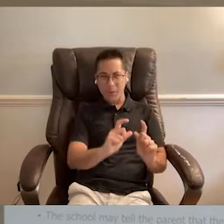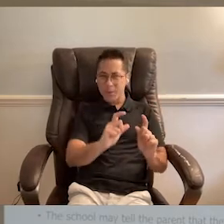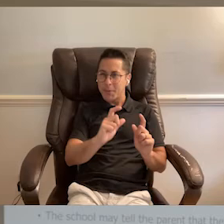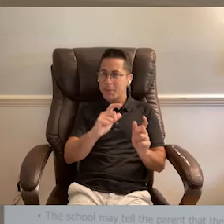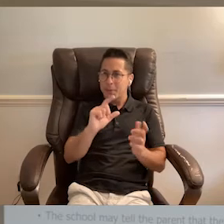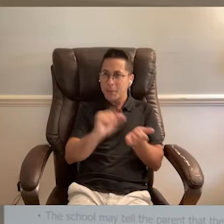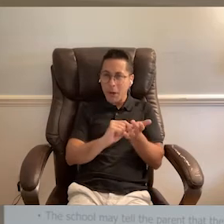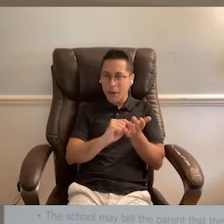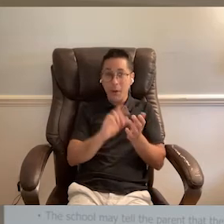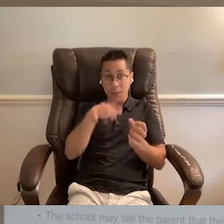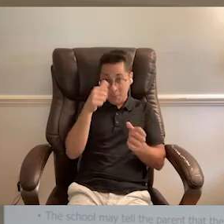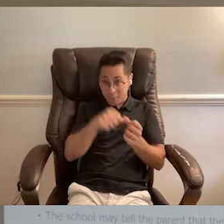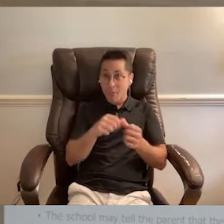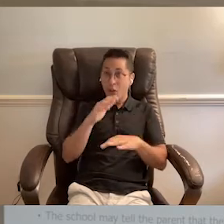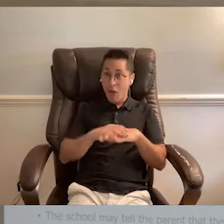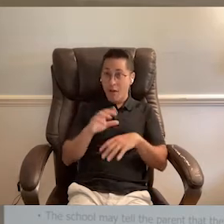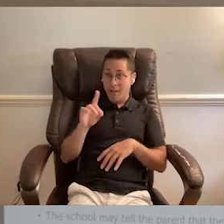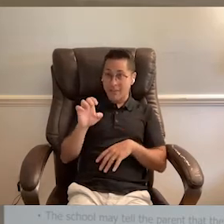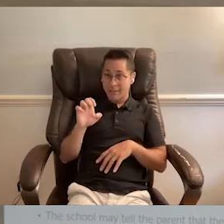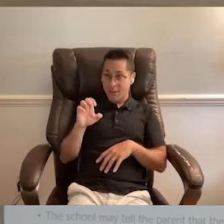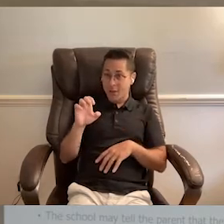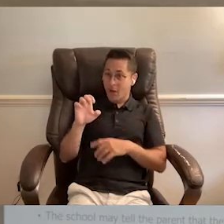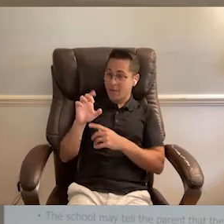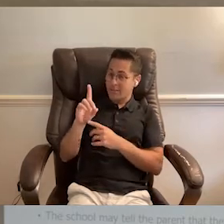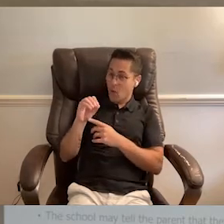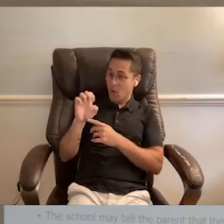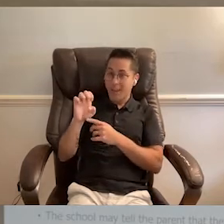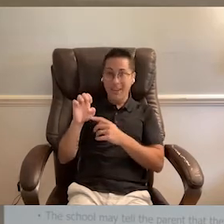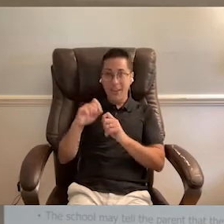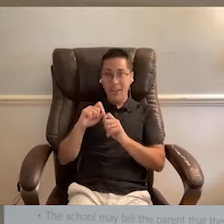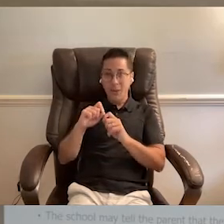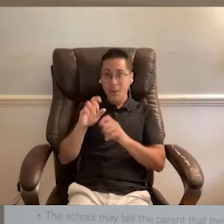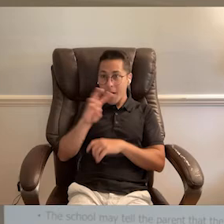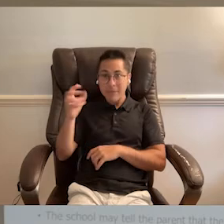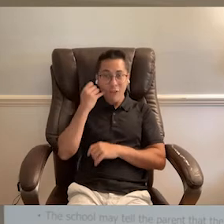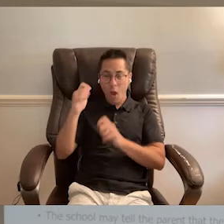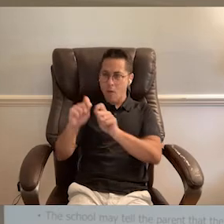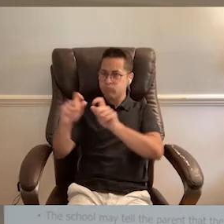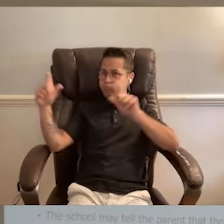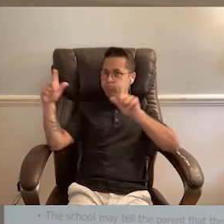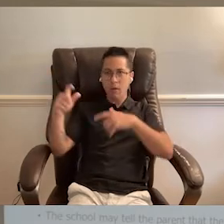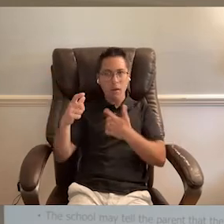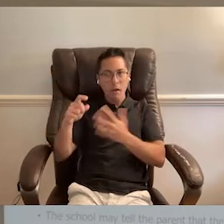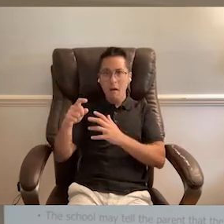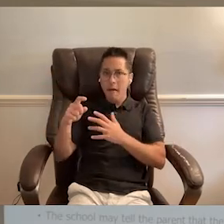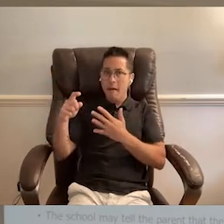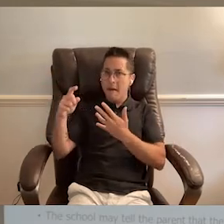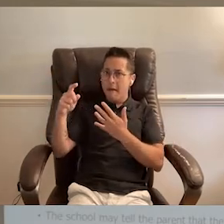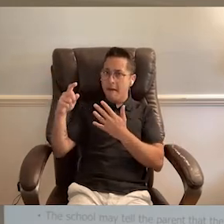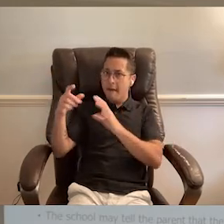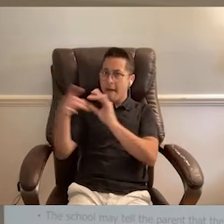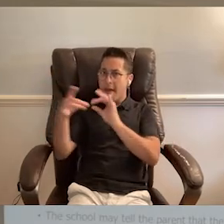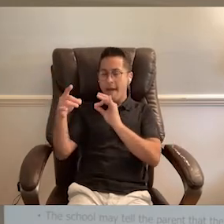the DOE website, so if you want to blow them up, if you want to have them read out loud to you, you can go there for that.